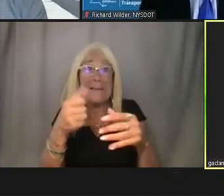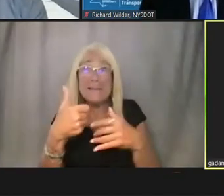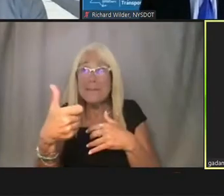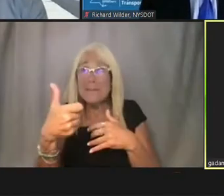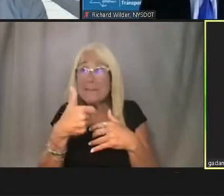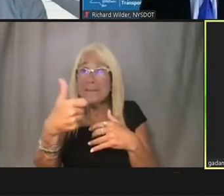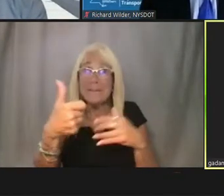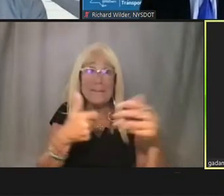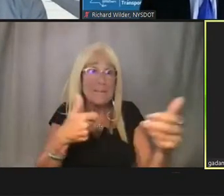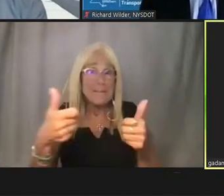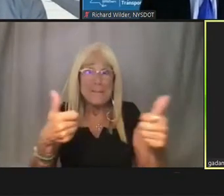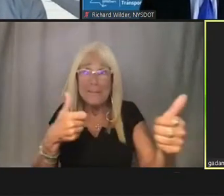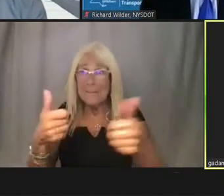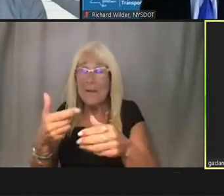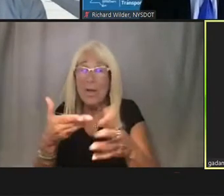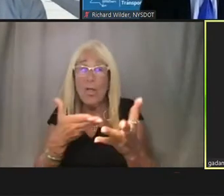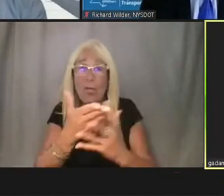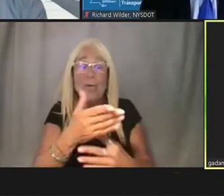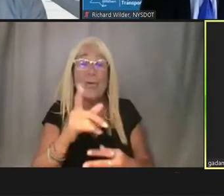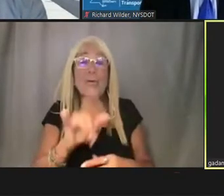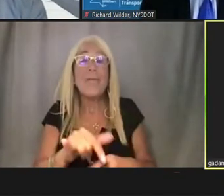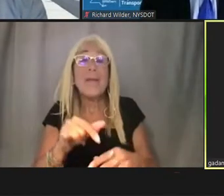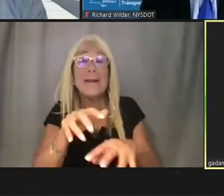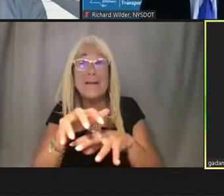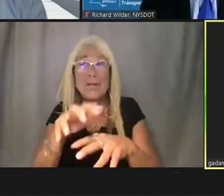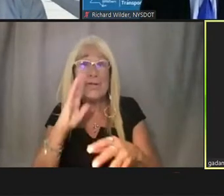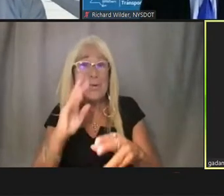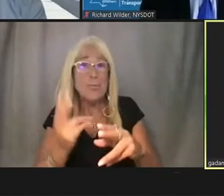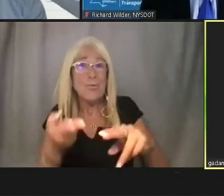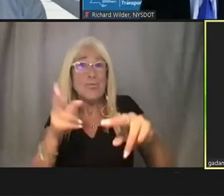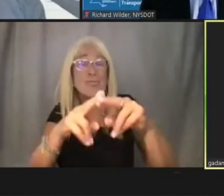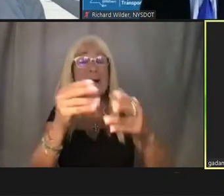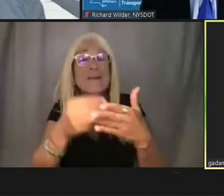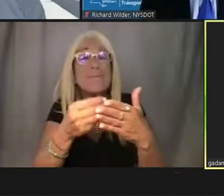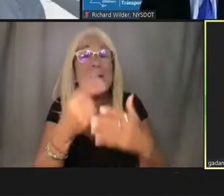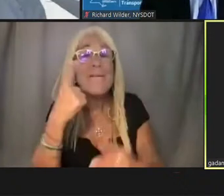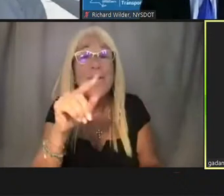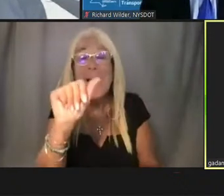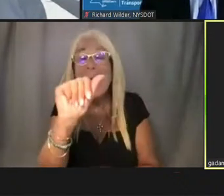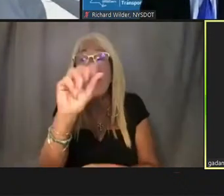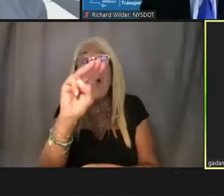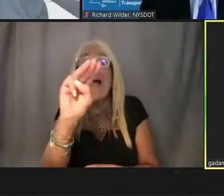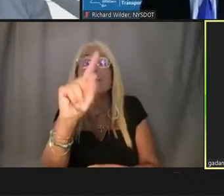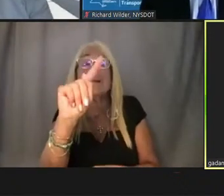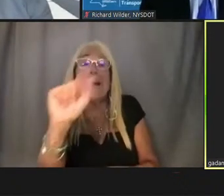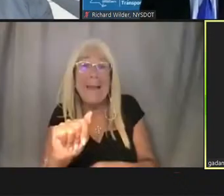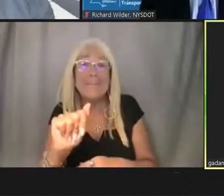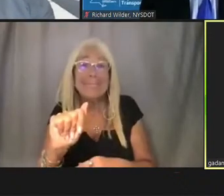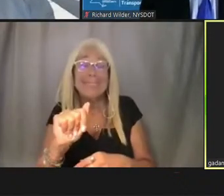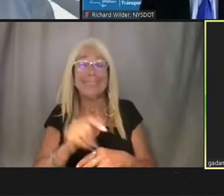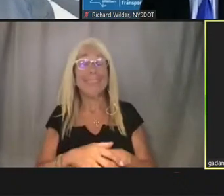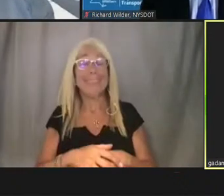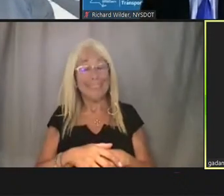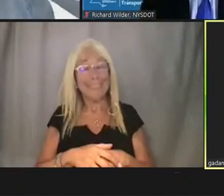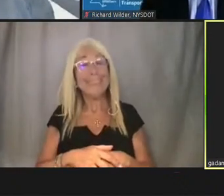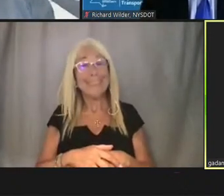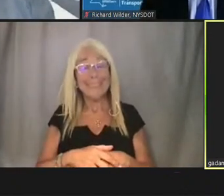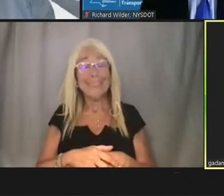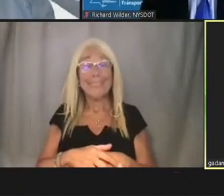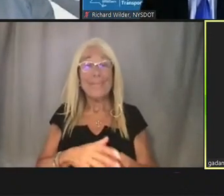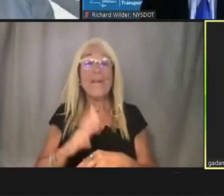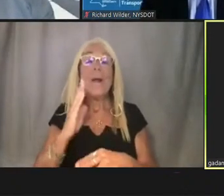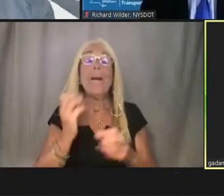congestion pricing will raise money for the MTA and that is true that's exactly true and you can expect that they're going to be many